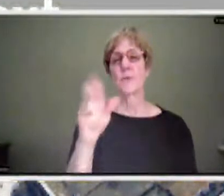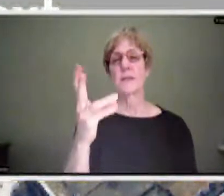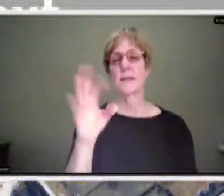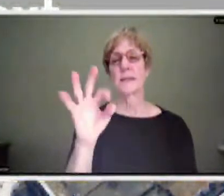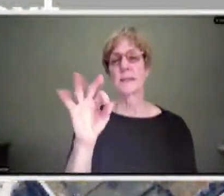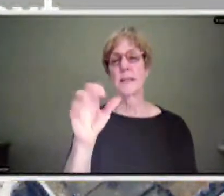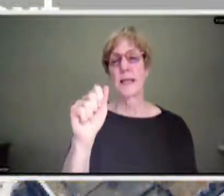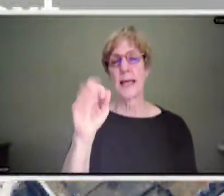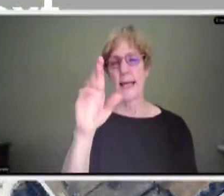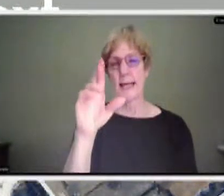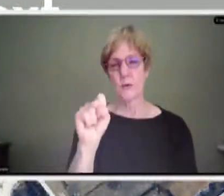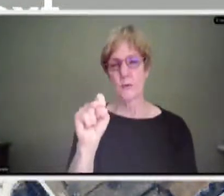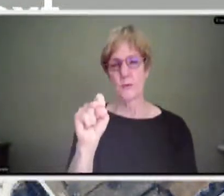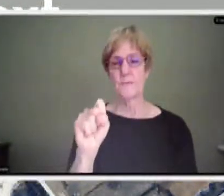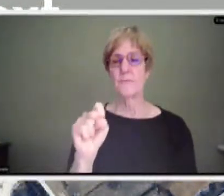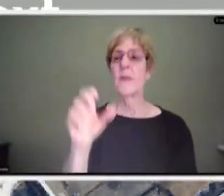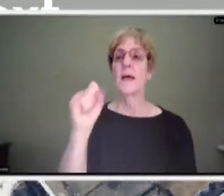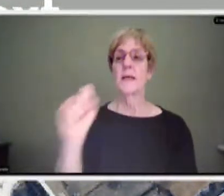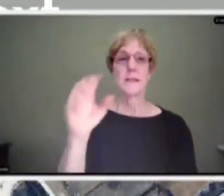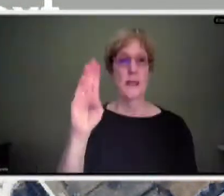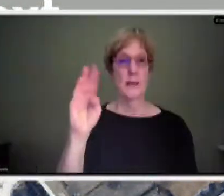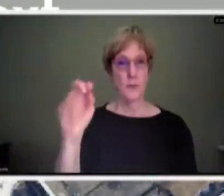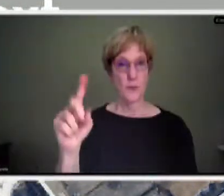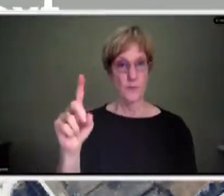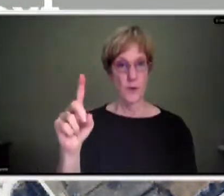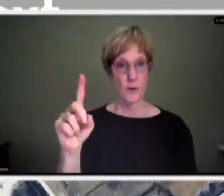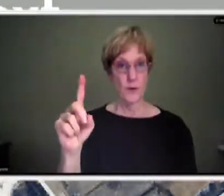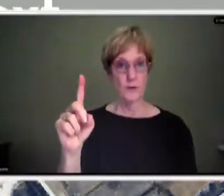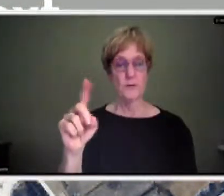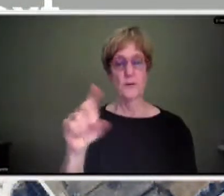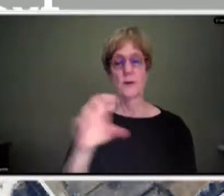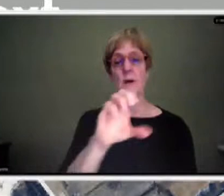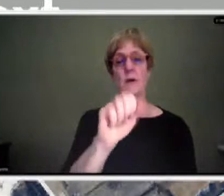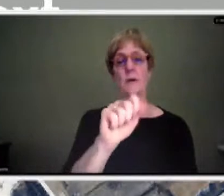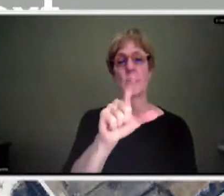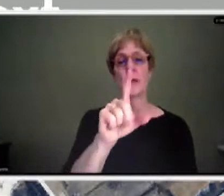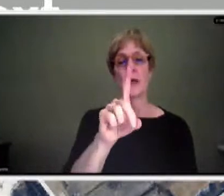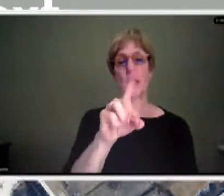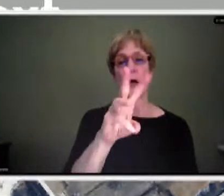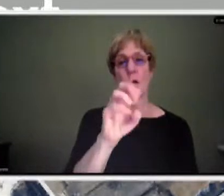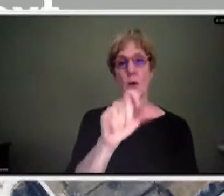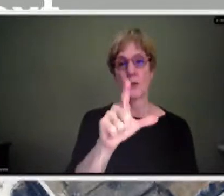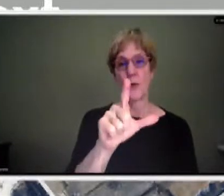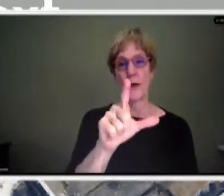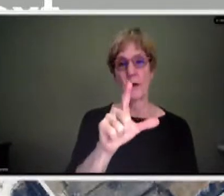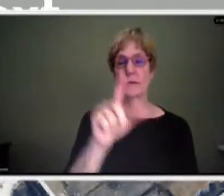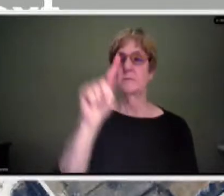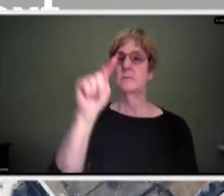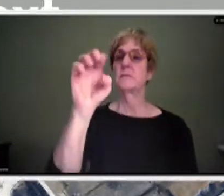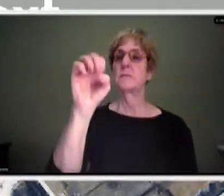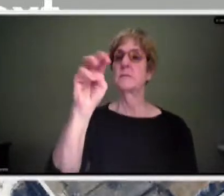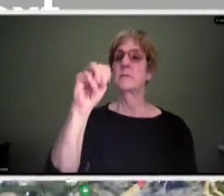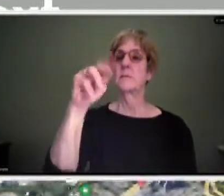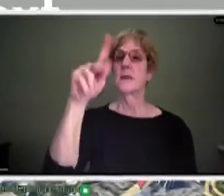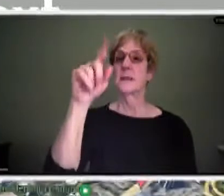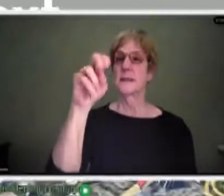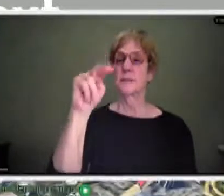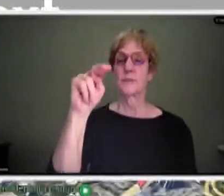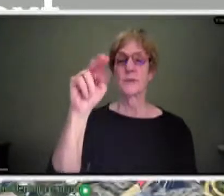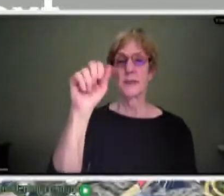It's located on the east side of South Boulevard, just south Caldwell Street, west of Templeton Ave, and north side of Euclid